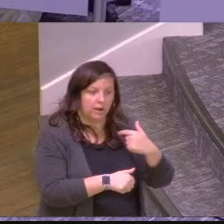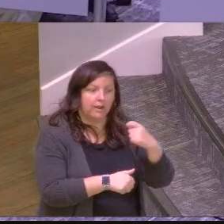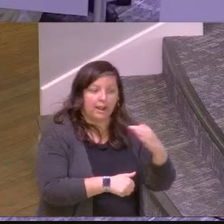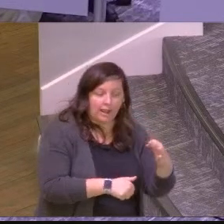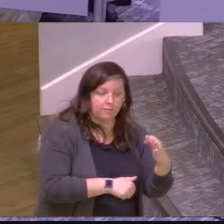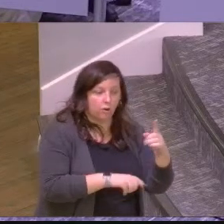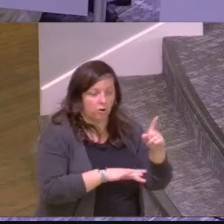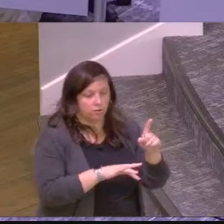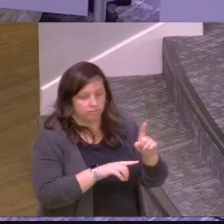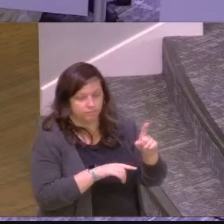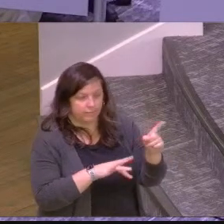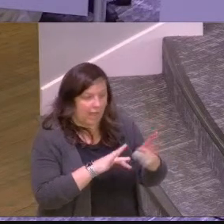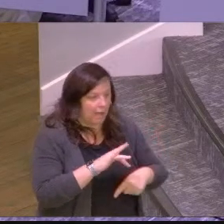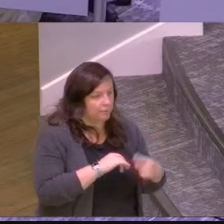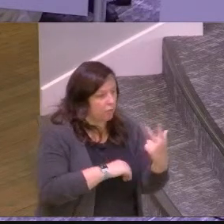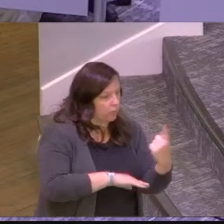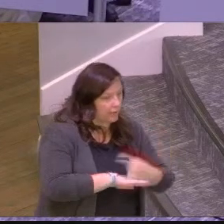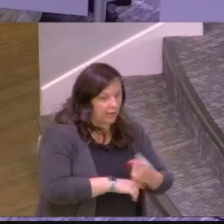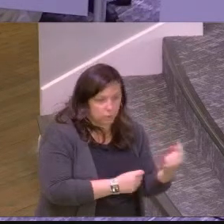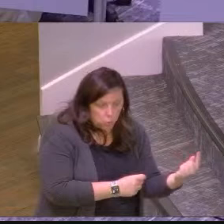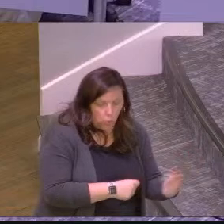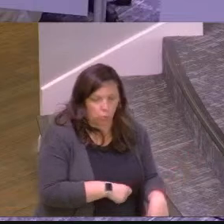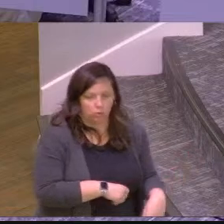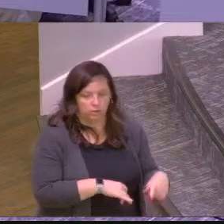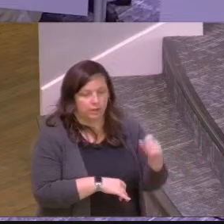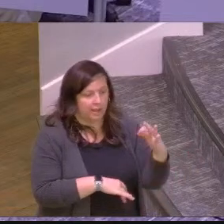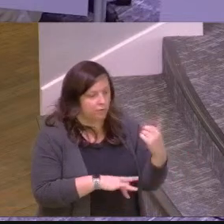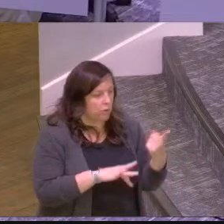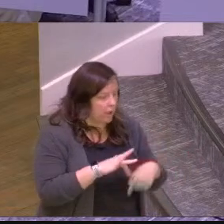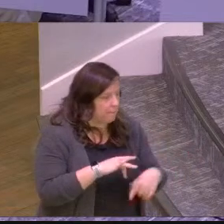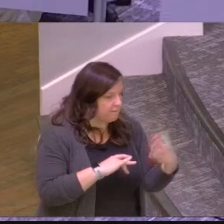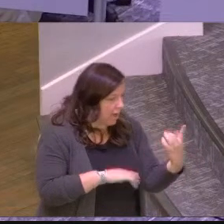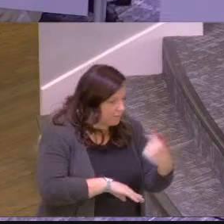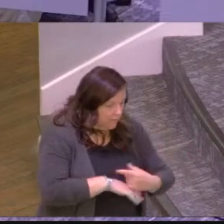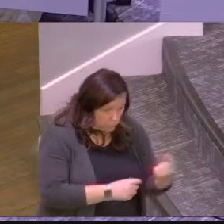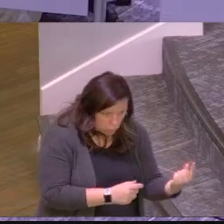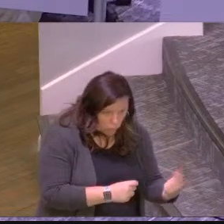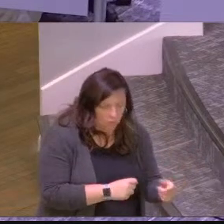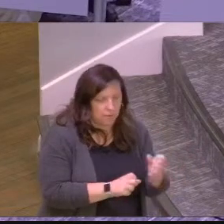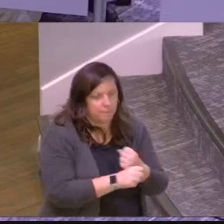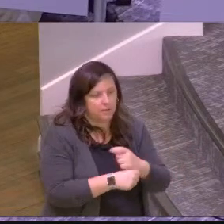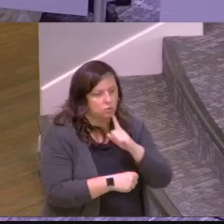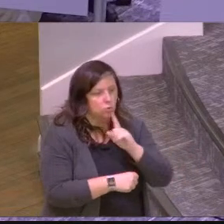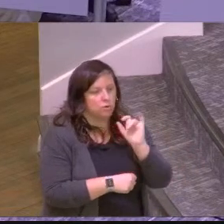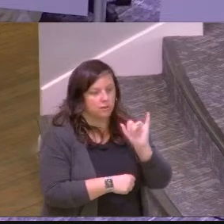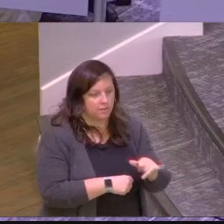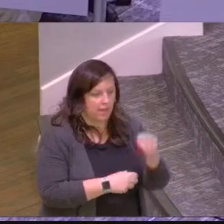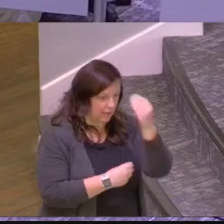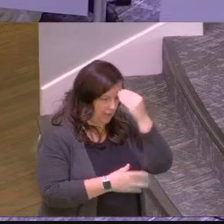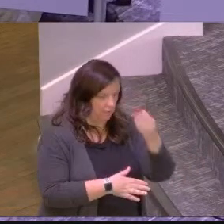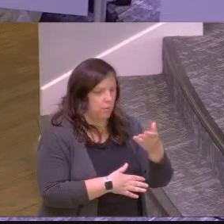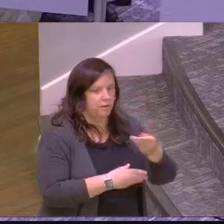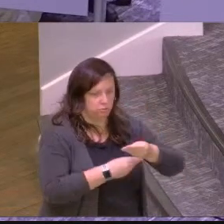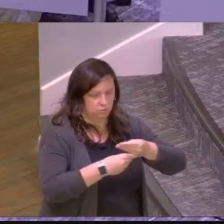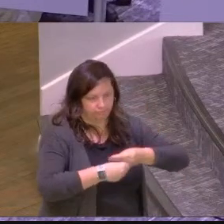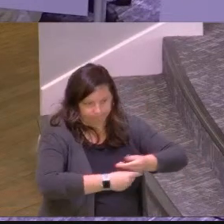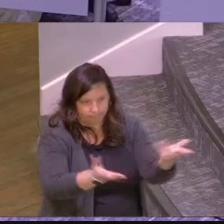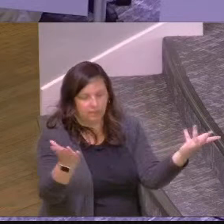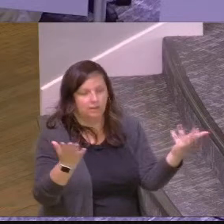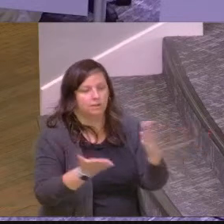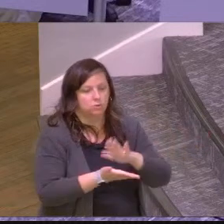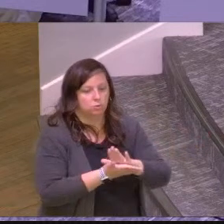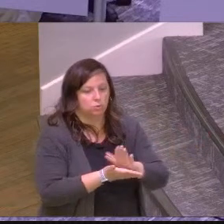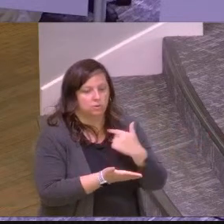do. So making sure that, and then that information gets back to the schools, and that we have a strong process for responding to those